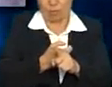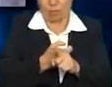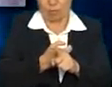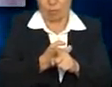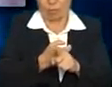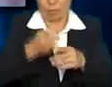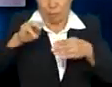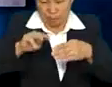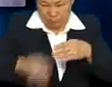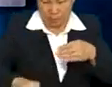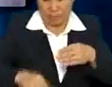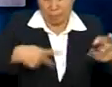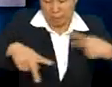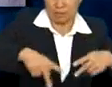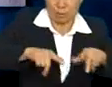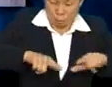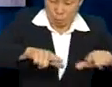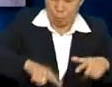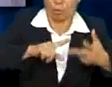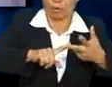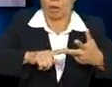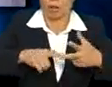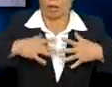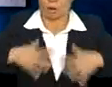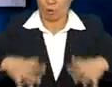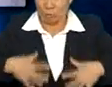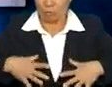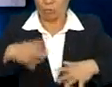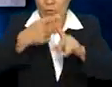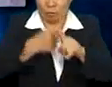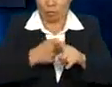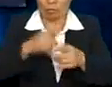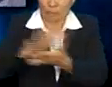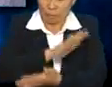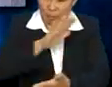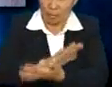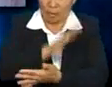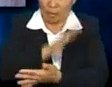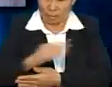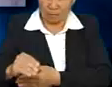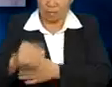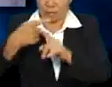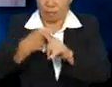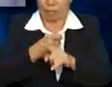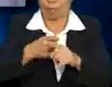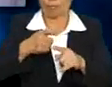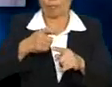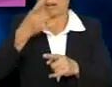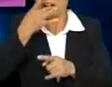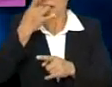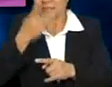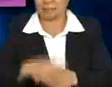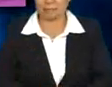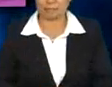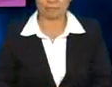from metals, from plastic, from cloth, from paper, and from glass.